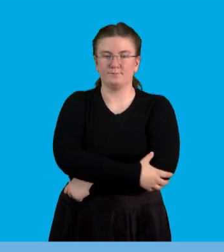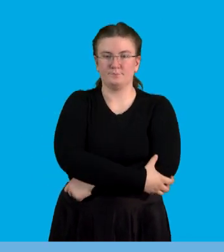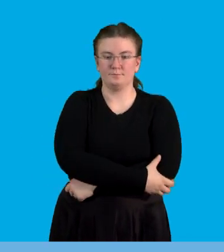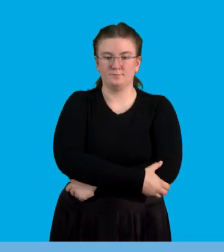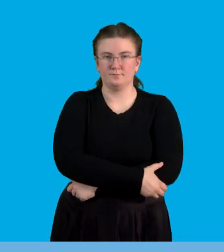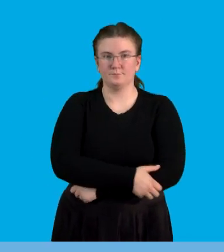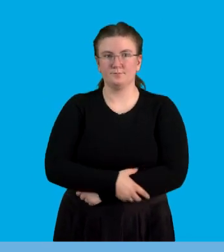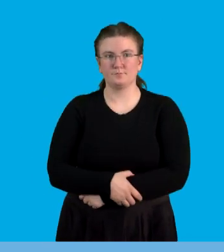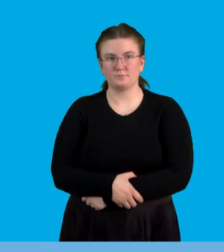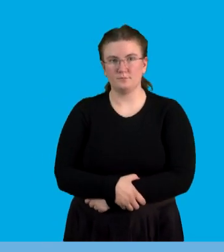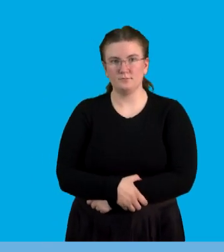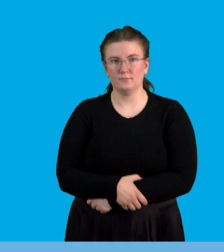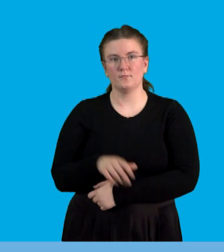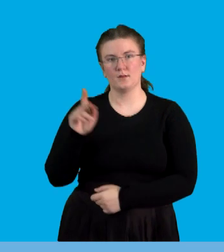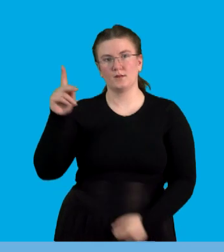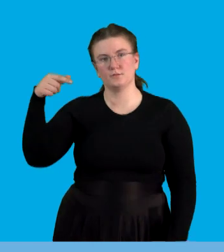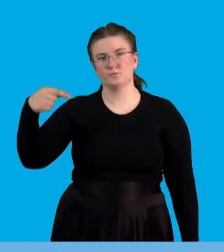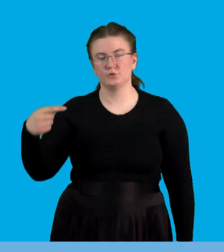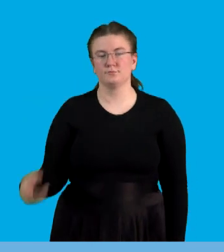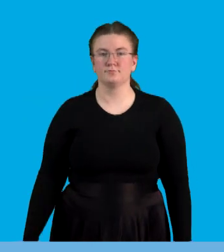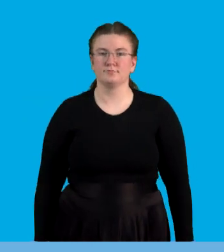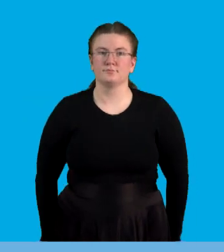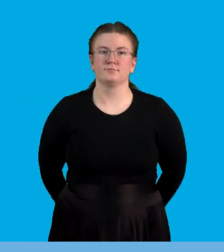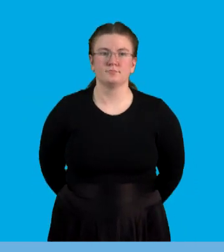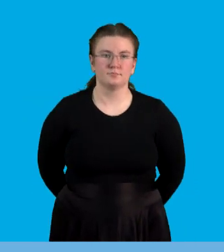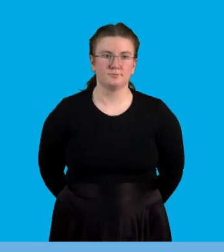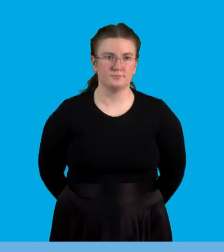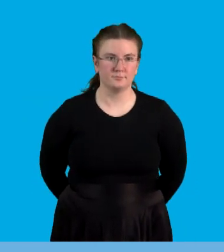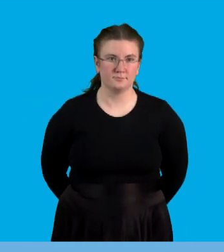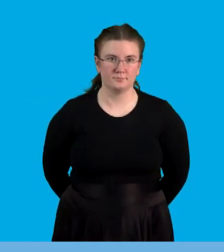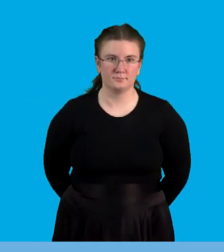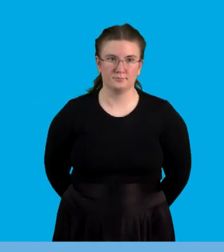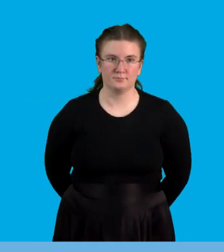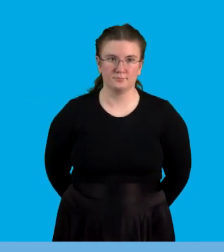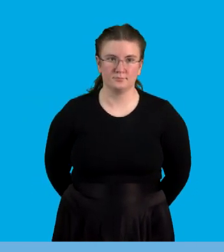0.005. And this is going to be our kilograms.